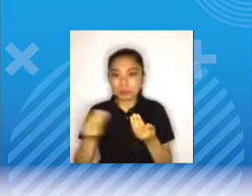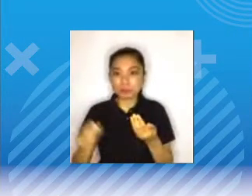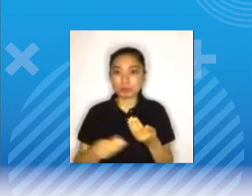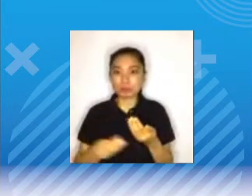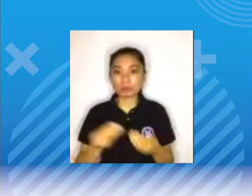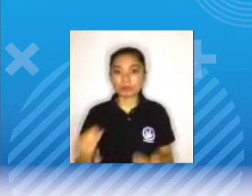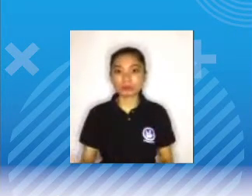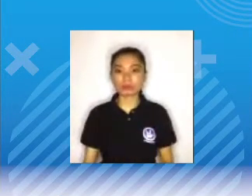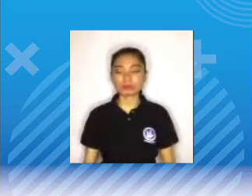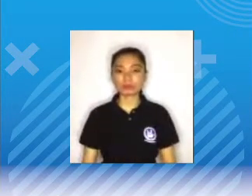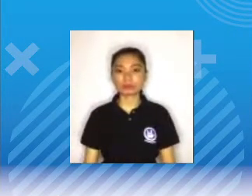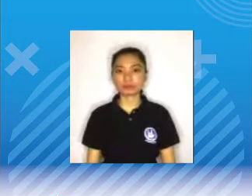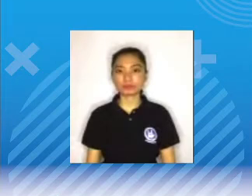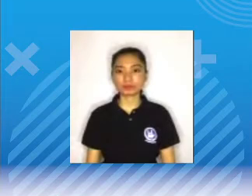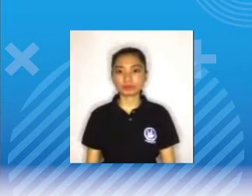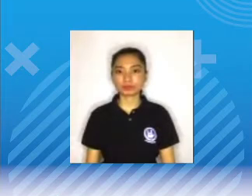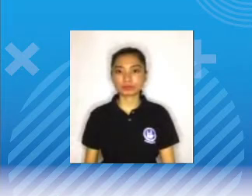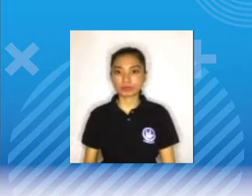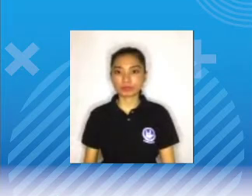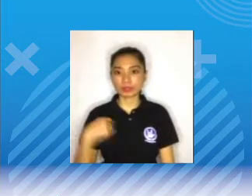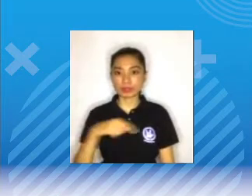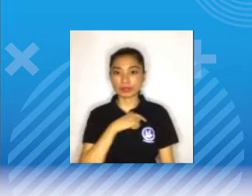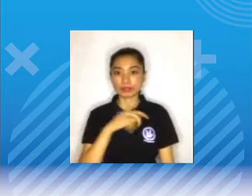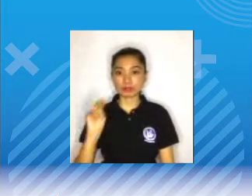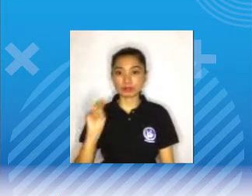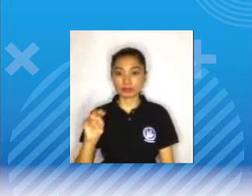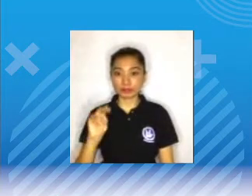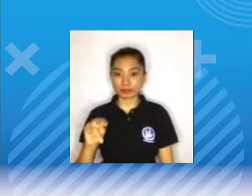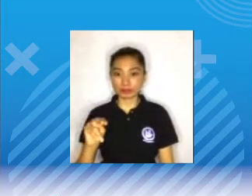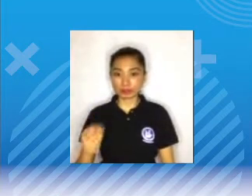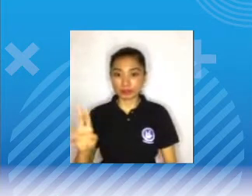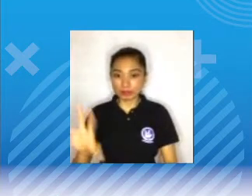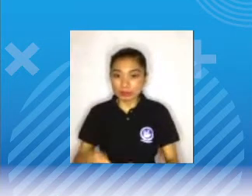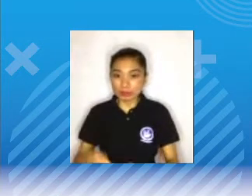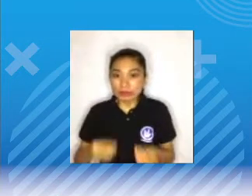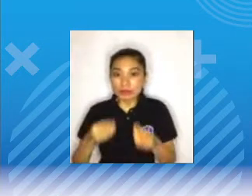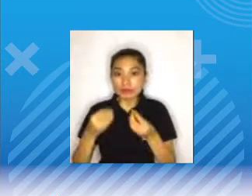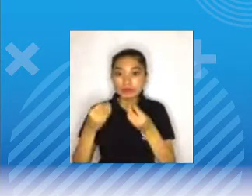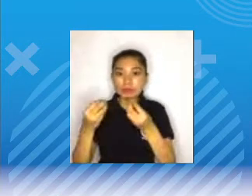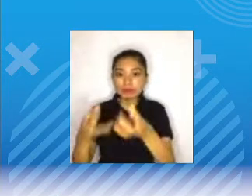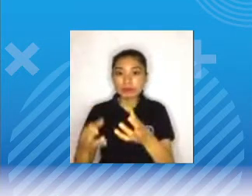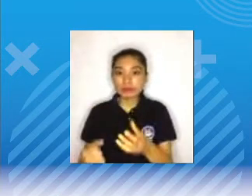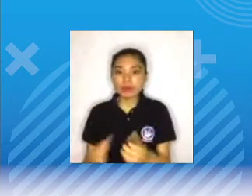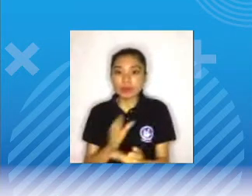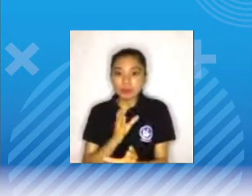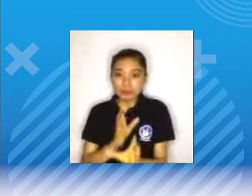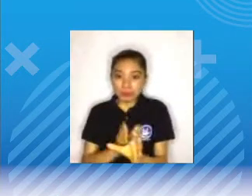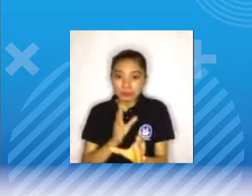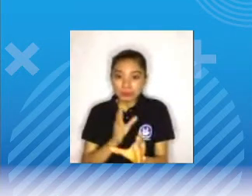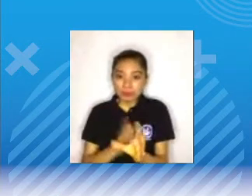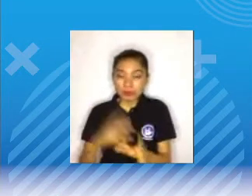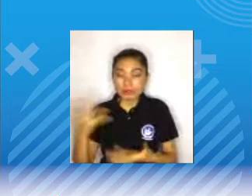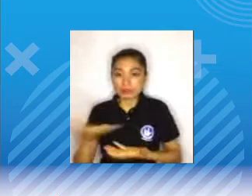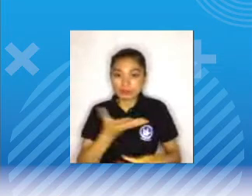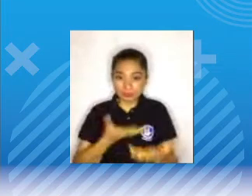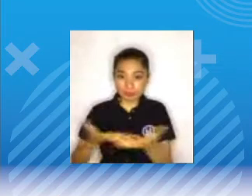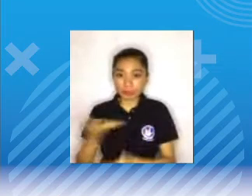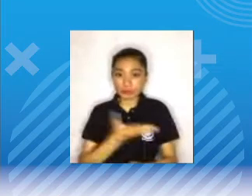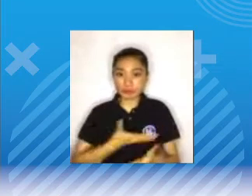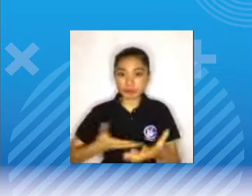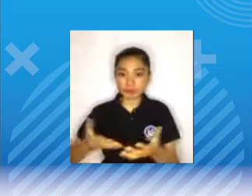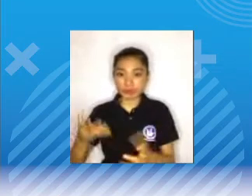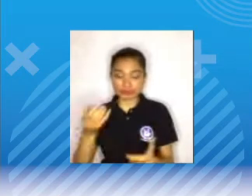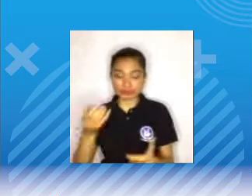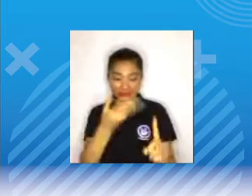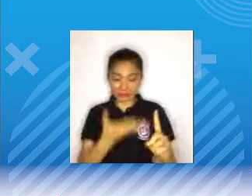modules. So we need to provide appropriate psychosocial and professional support to teachers. Kasi hindi madali